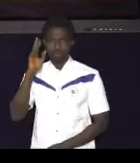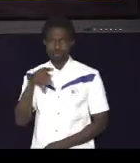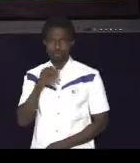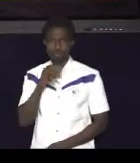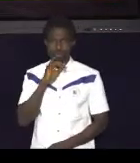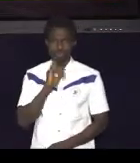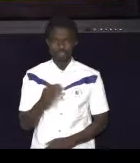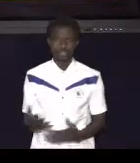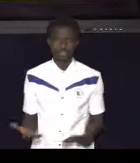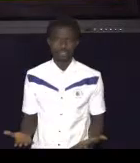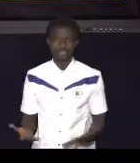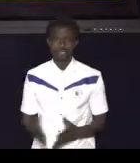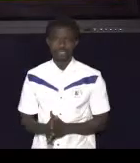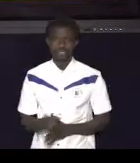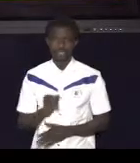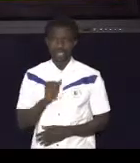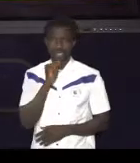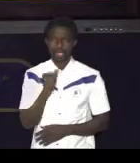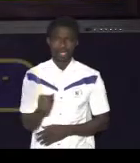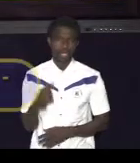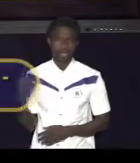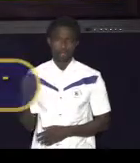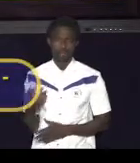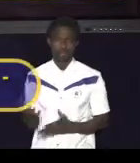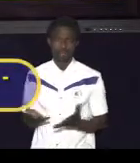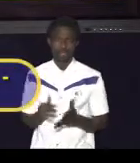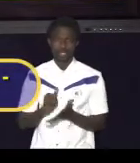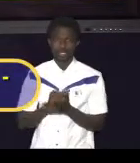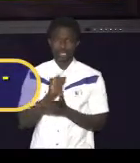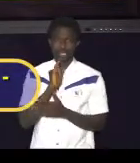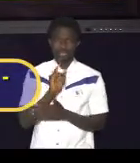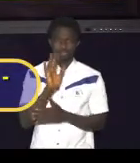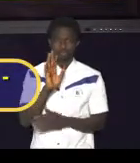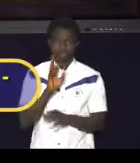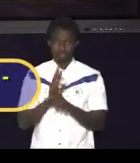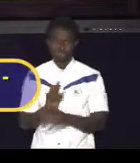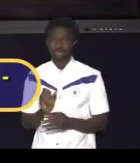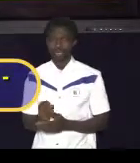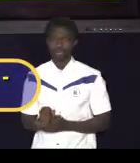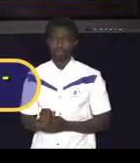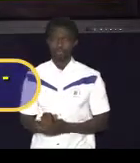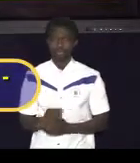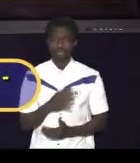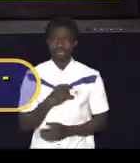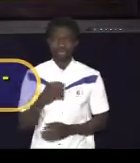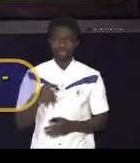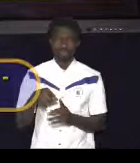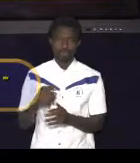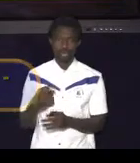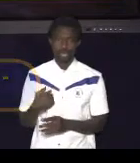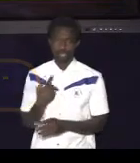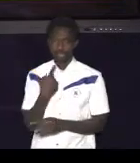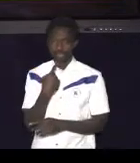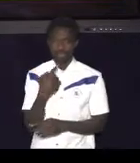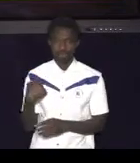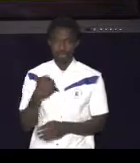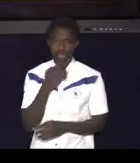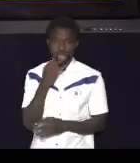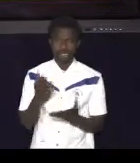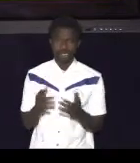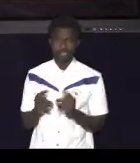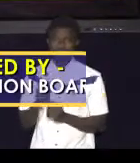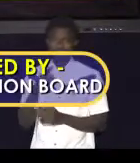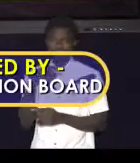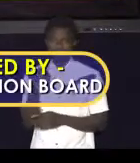is here. I am also here. That's your response. Then when I say we are here together, you